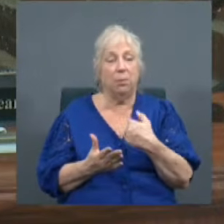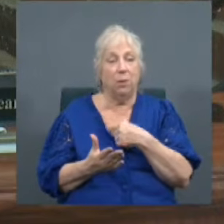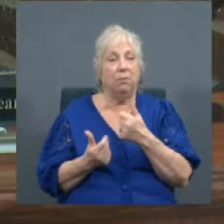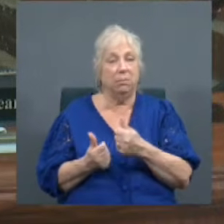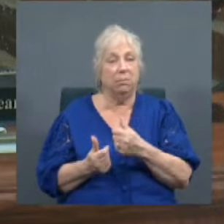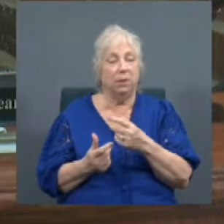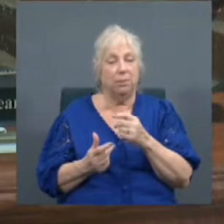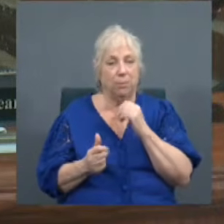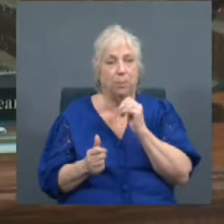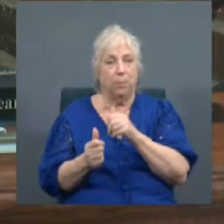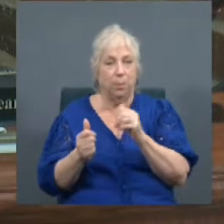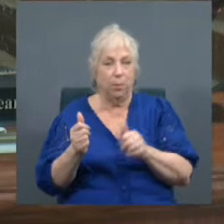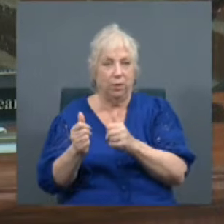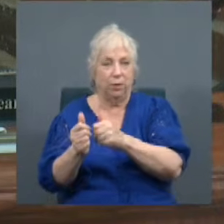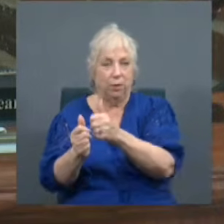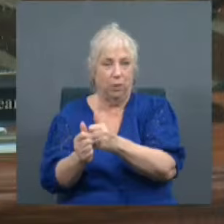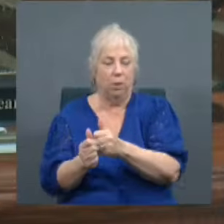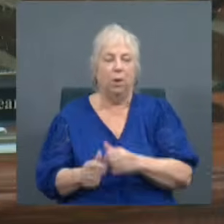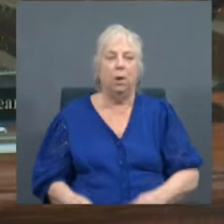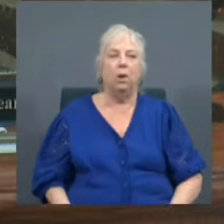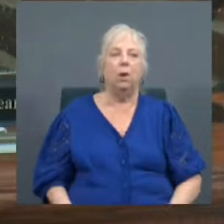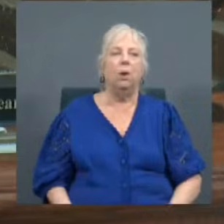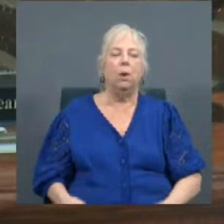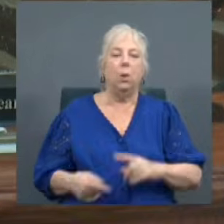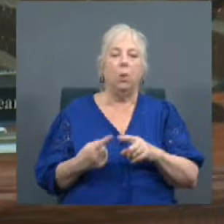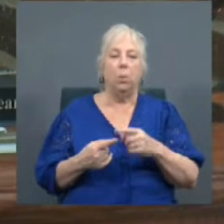When we got the bridges,